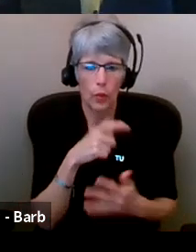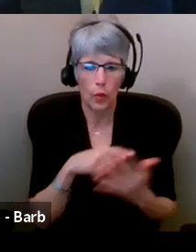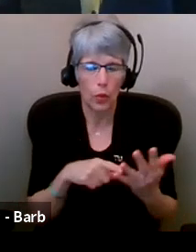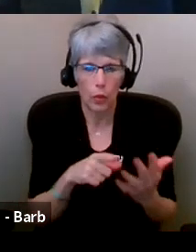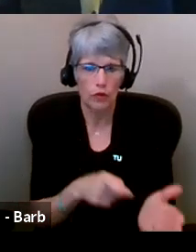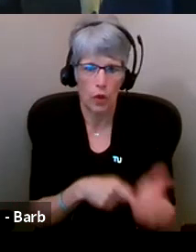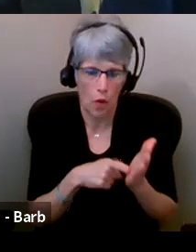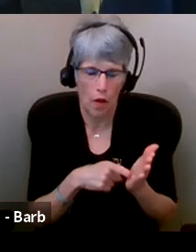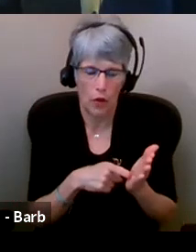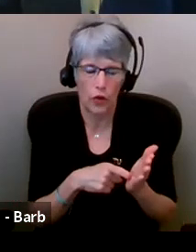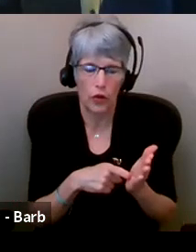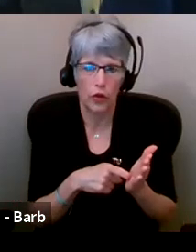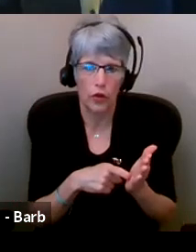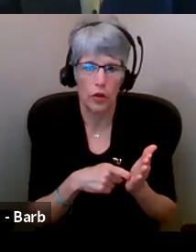community,